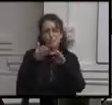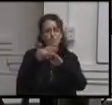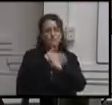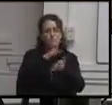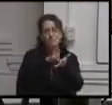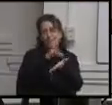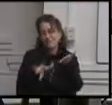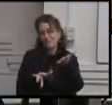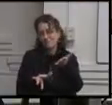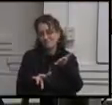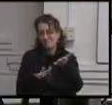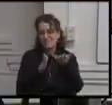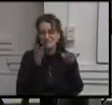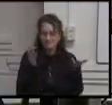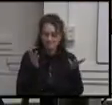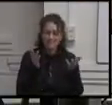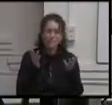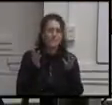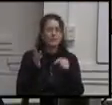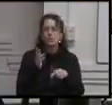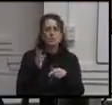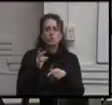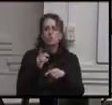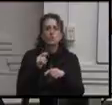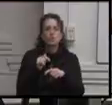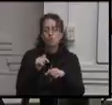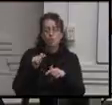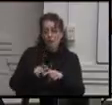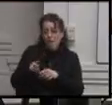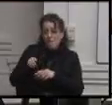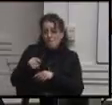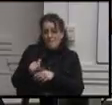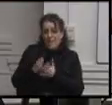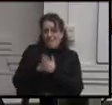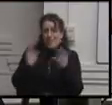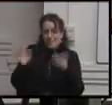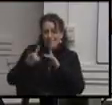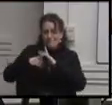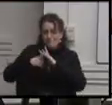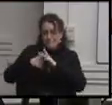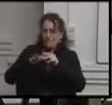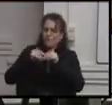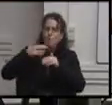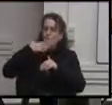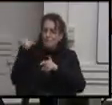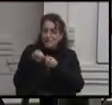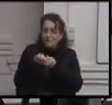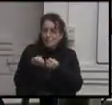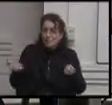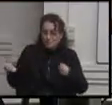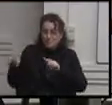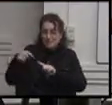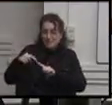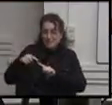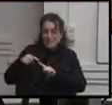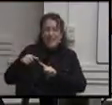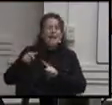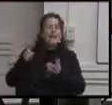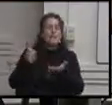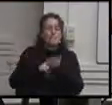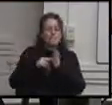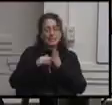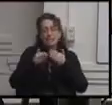is going to reduce the energy cost much more than it increases the bond cost, and those kind of things. And